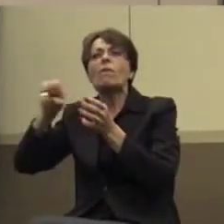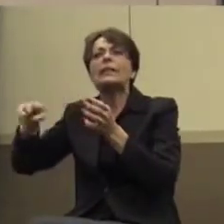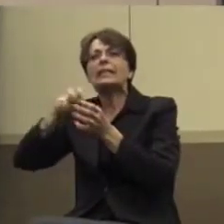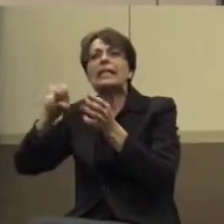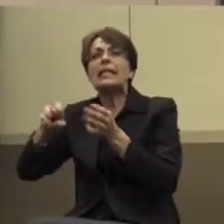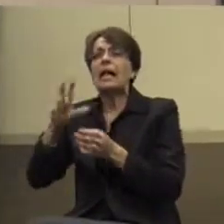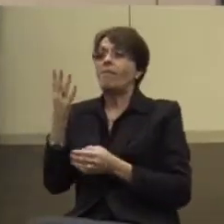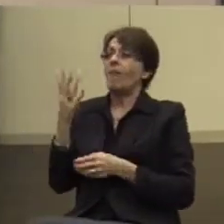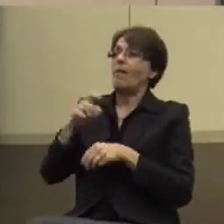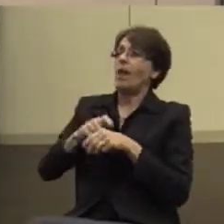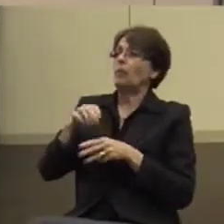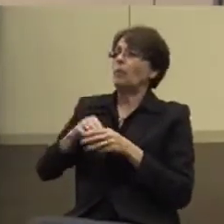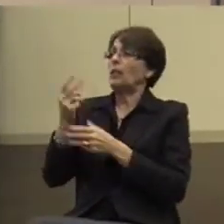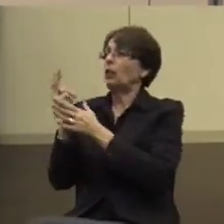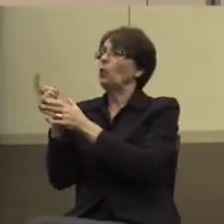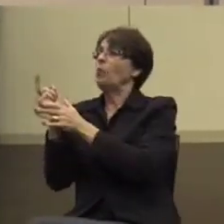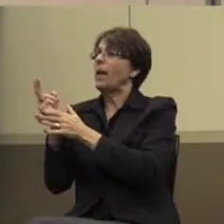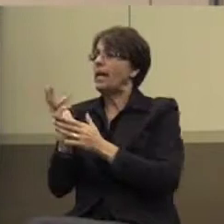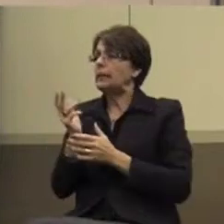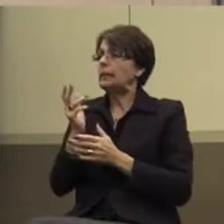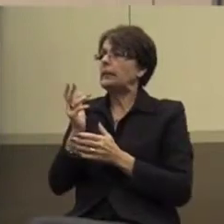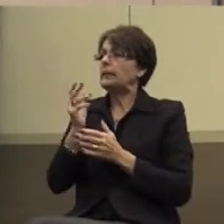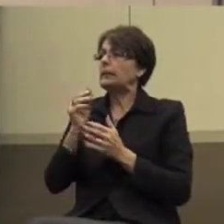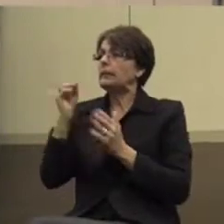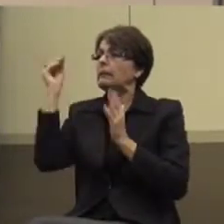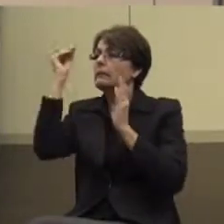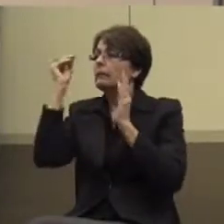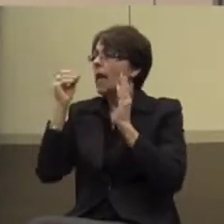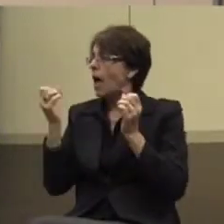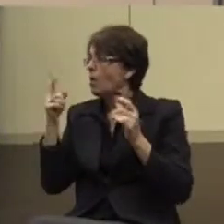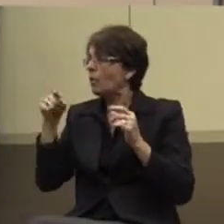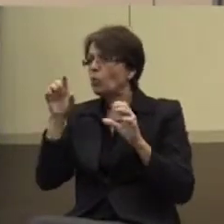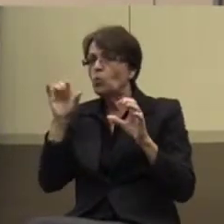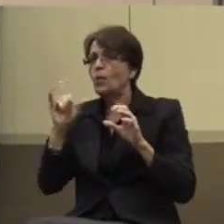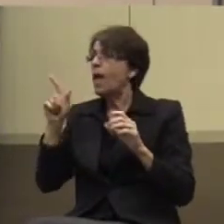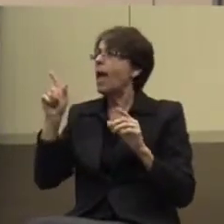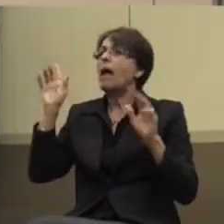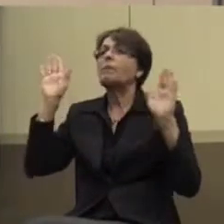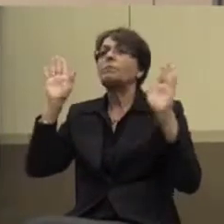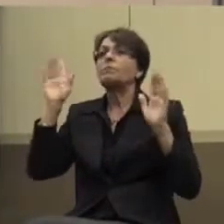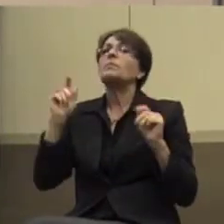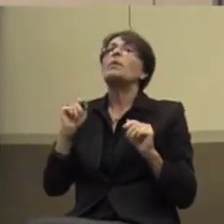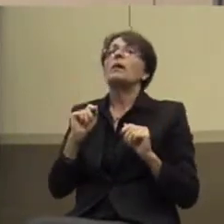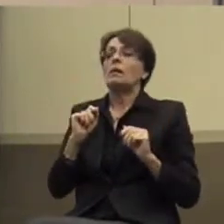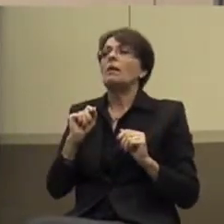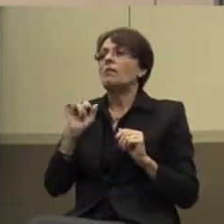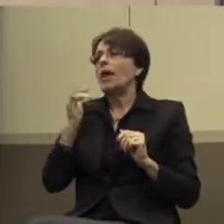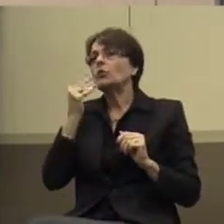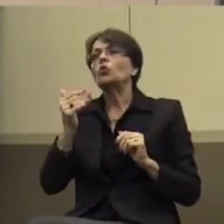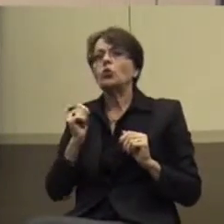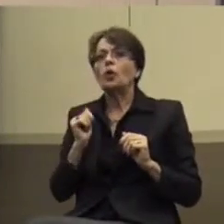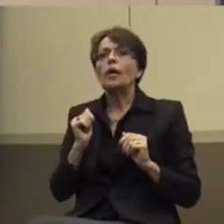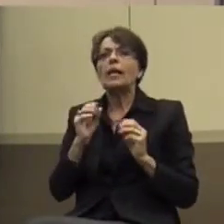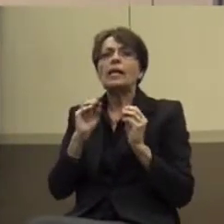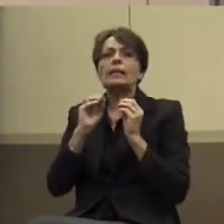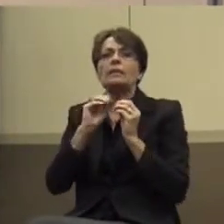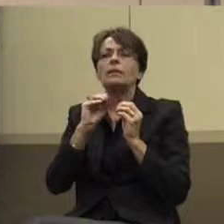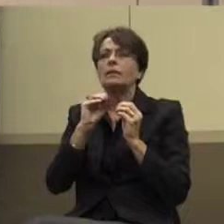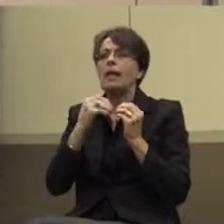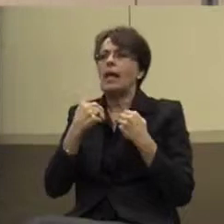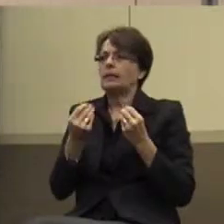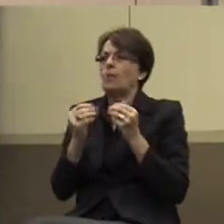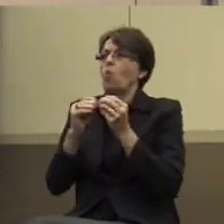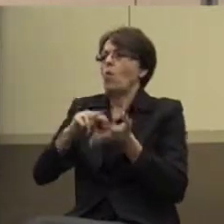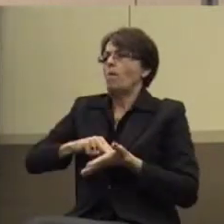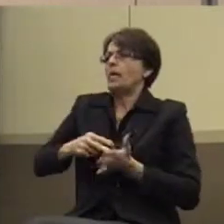do that? Like within the, okay, that's good. Can be more meaningful so that you know a real specific parameter, especially when you're